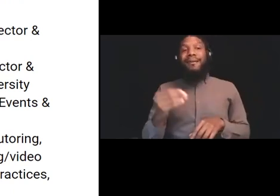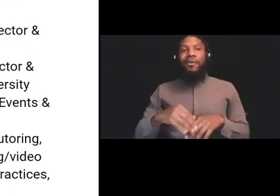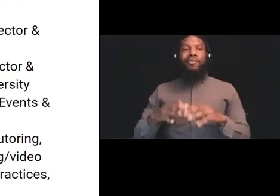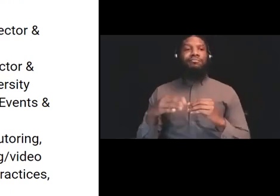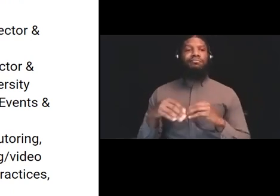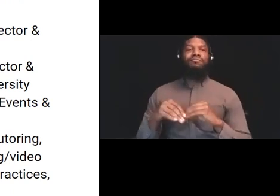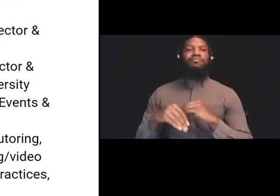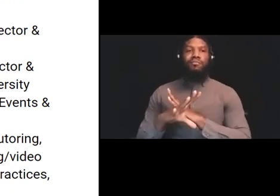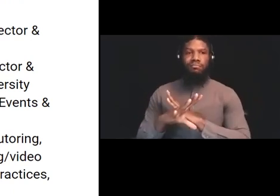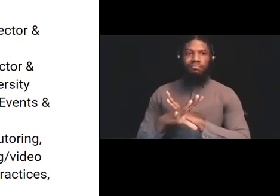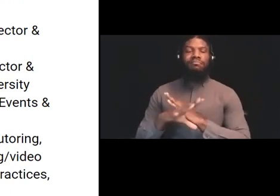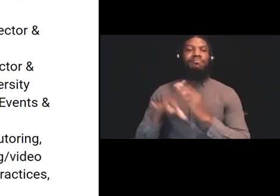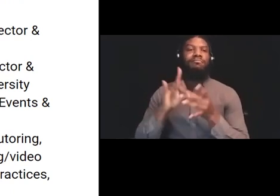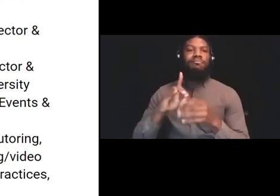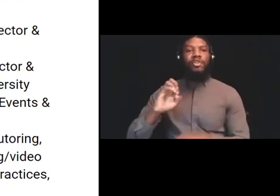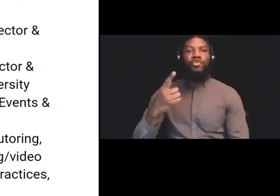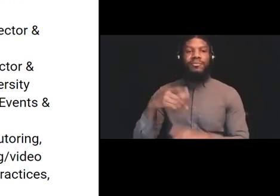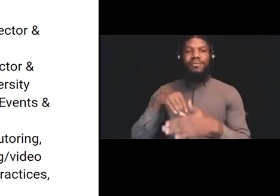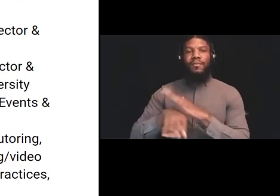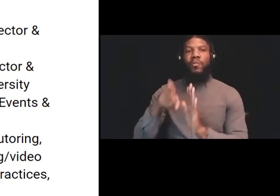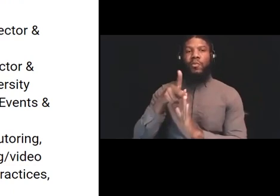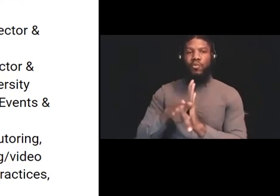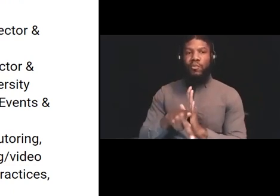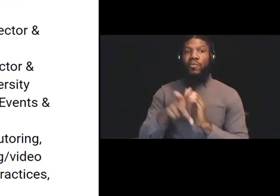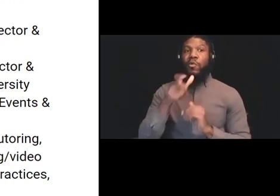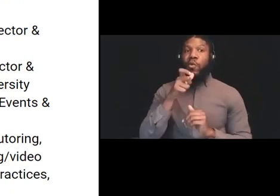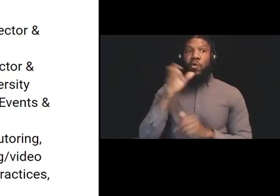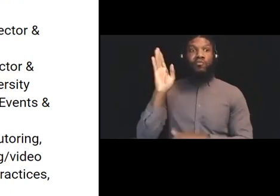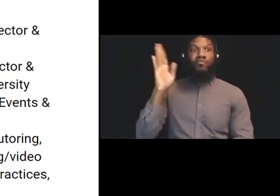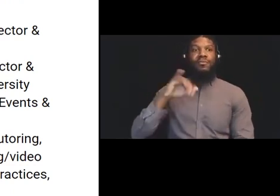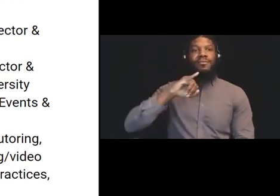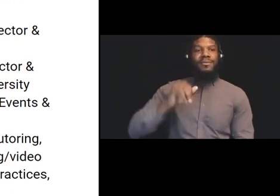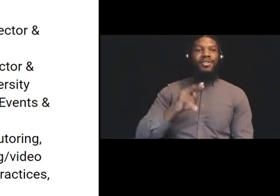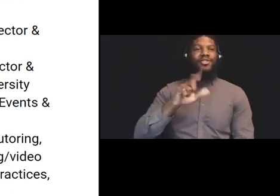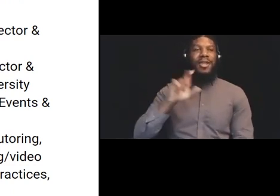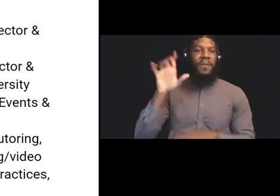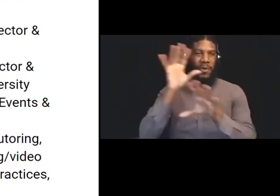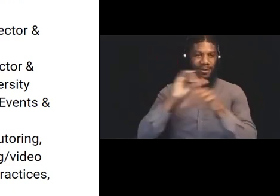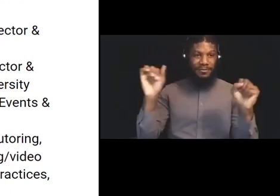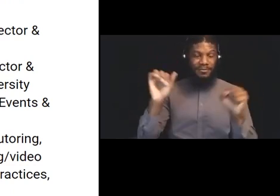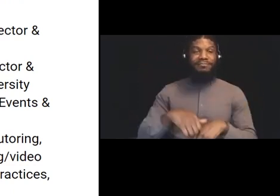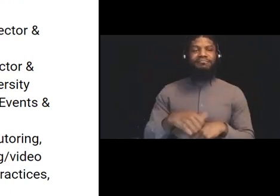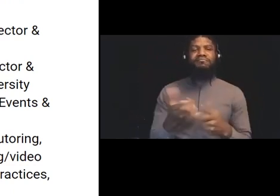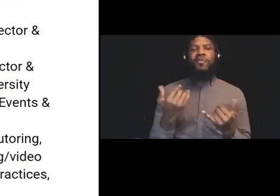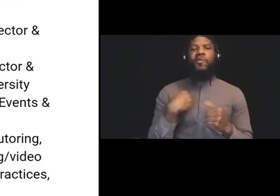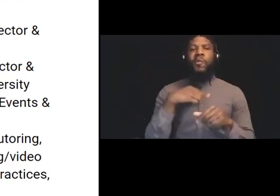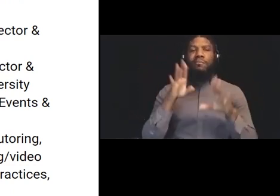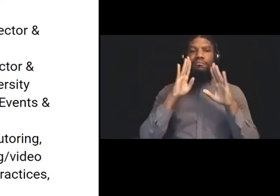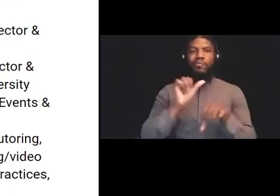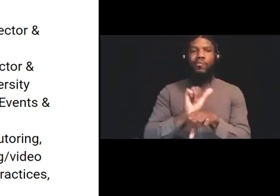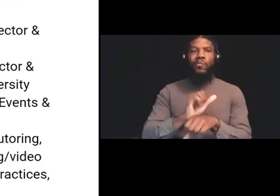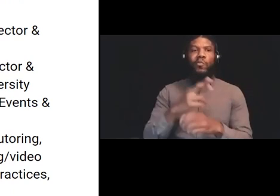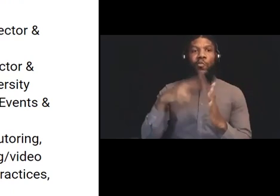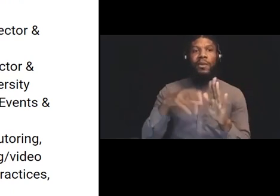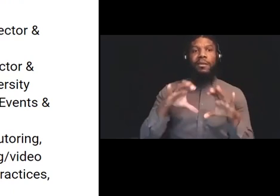digital accessibility principles that was given by our president, Janelle. And we're currently working on a reading club that meets